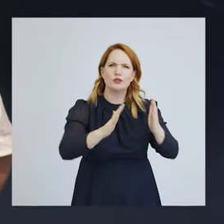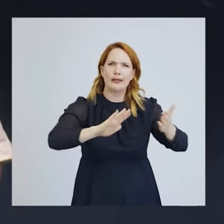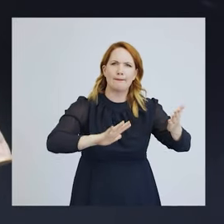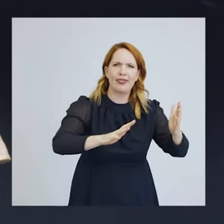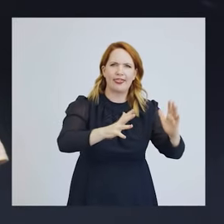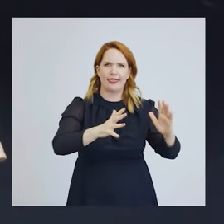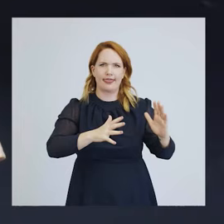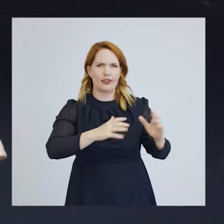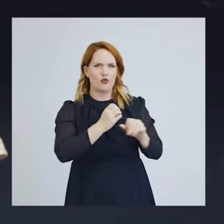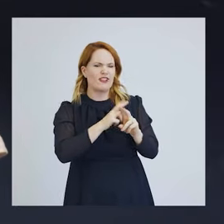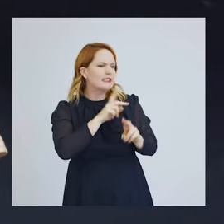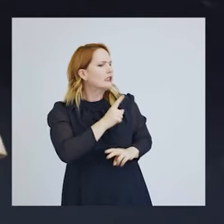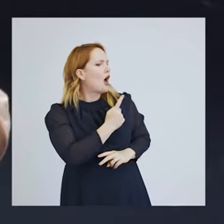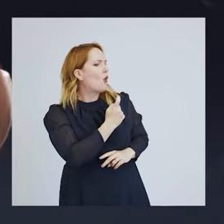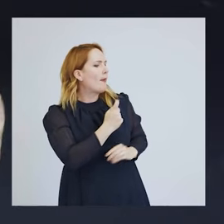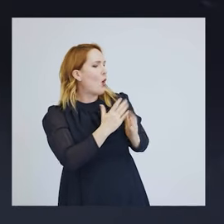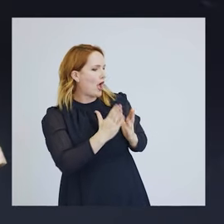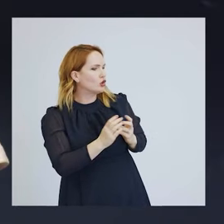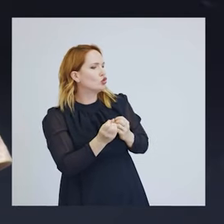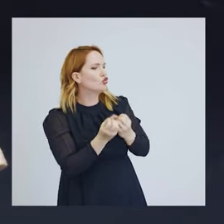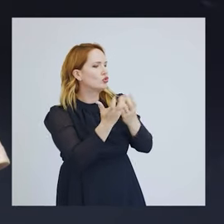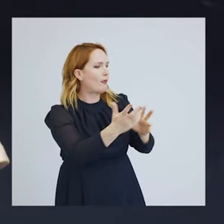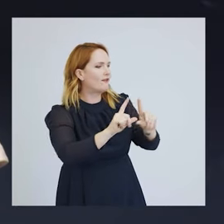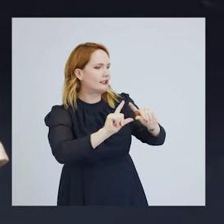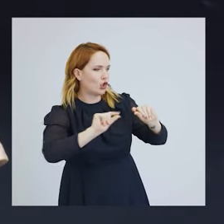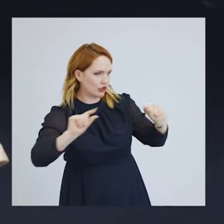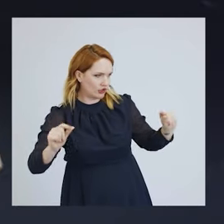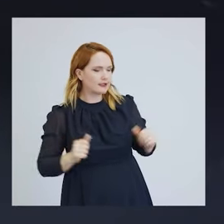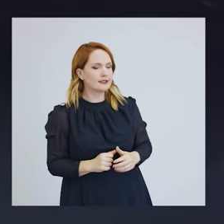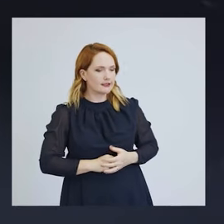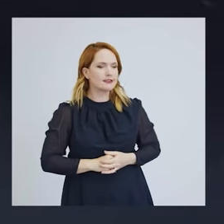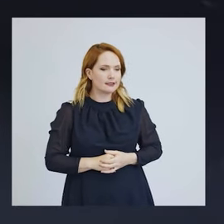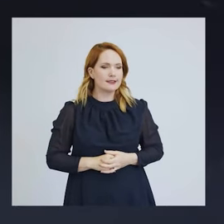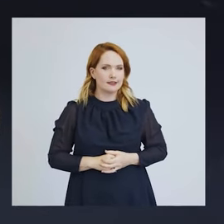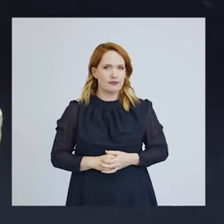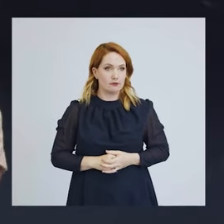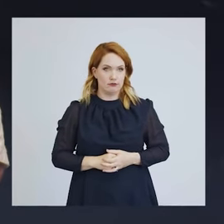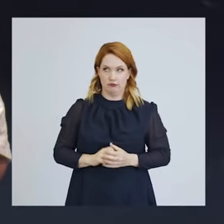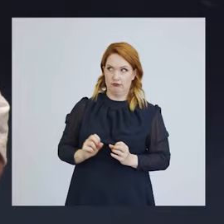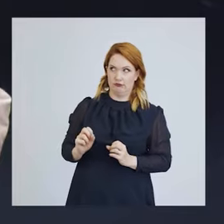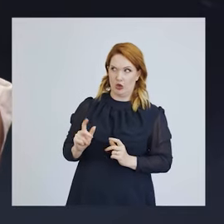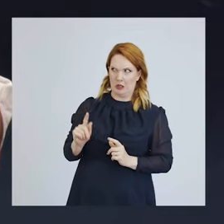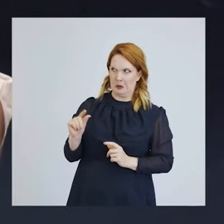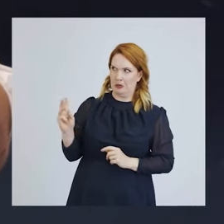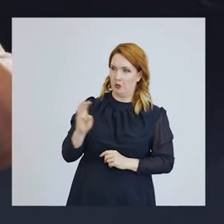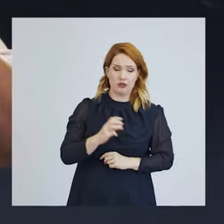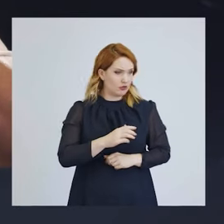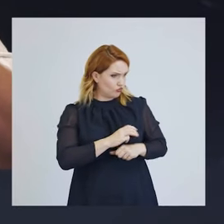down. And Granddad said, oh, I've just got to make one more drop off for some extra sausages I've got. And